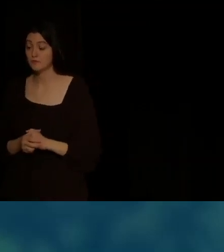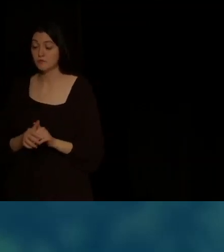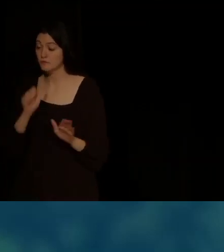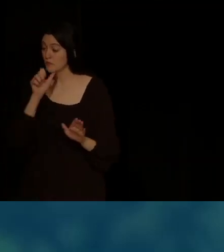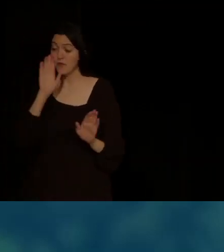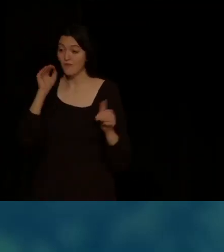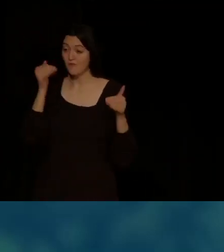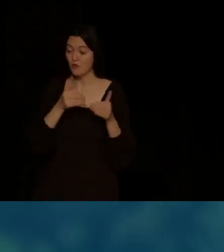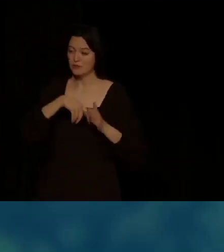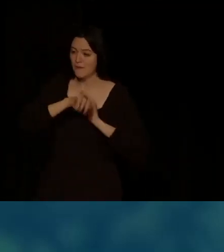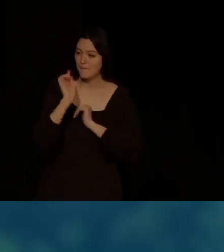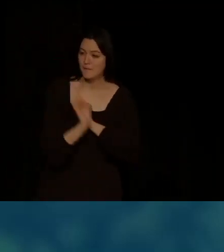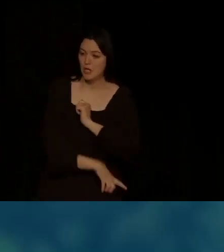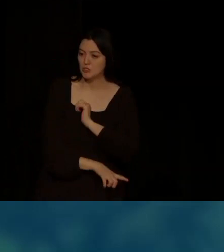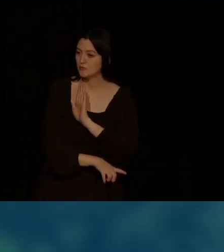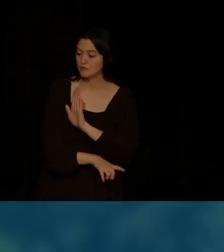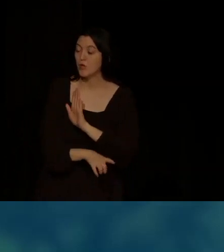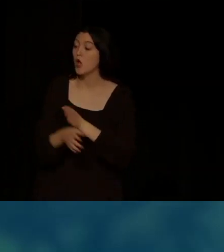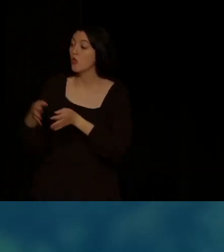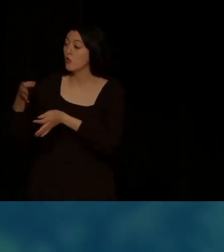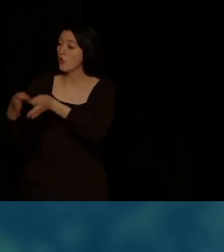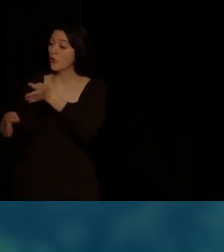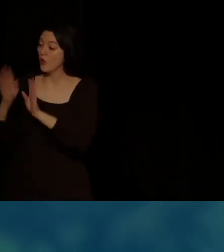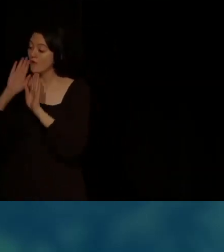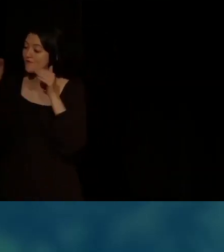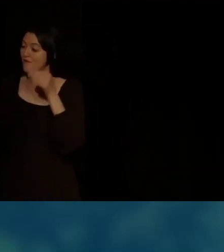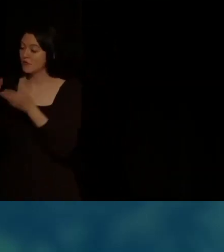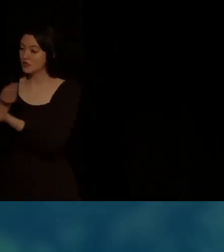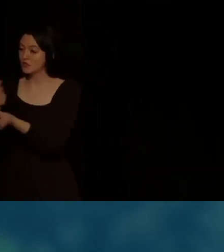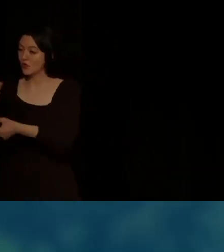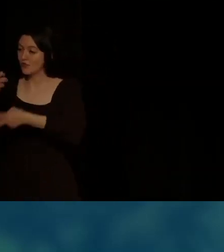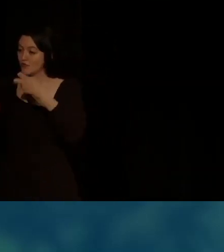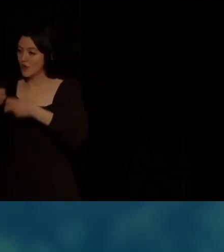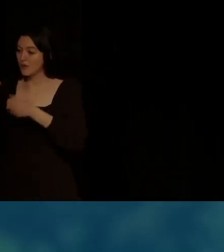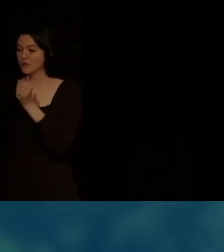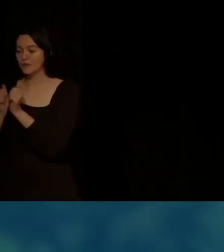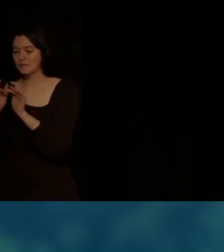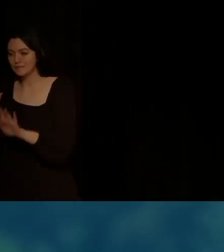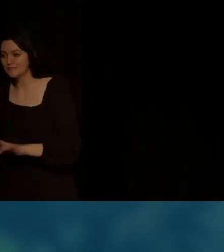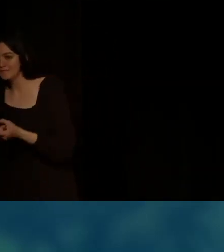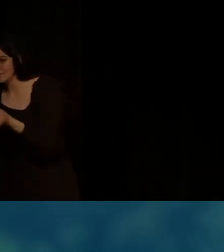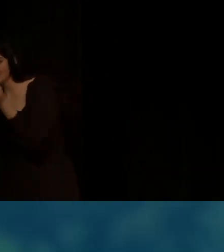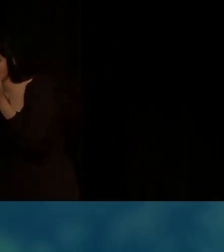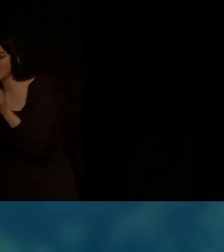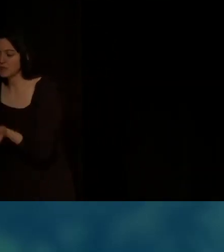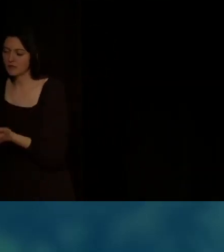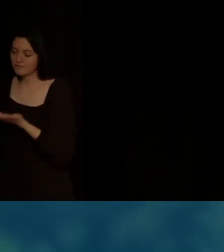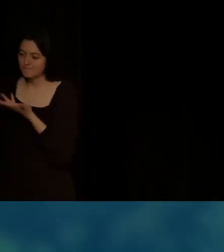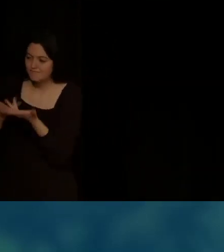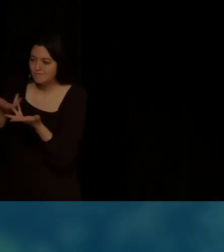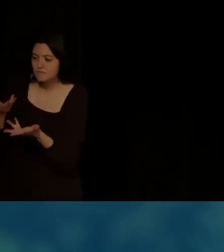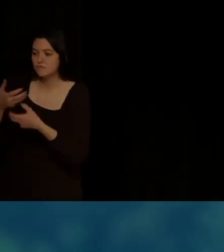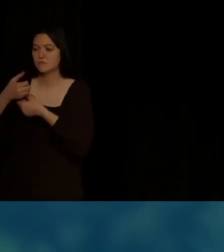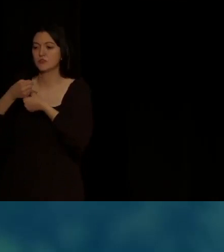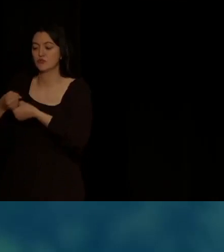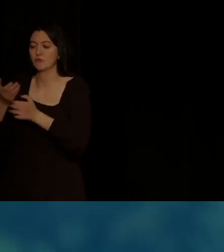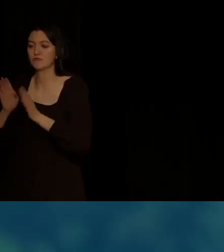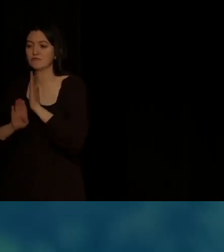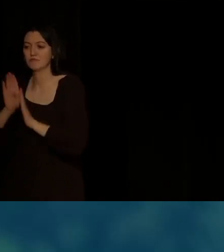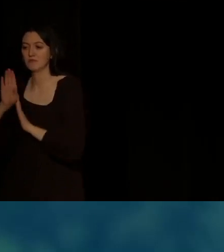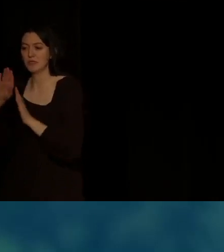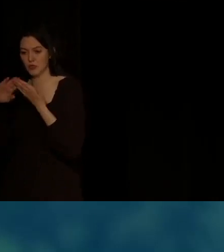focusing on punishment, our court is working to solve problems with empathy and understanding and building trust in our